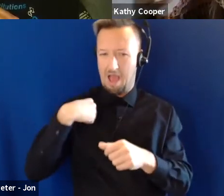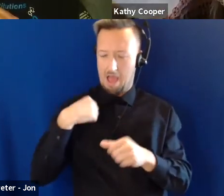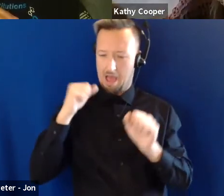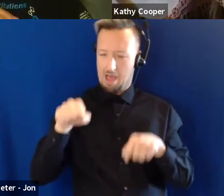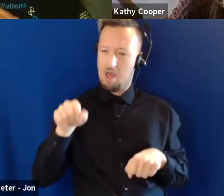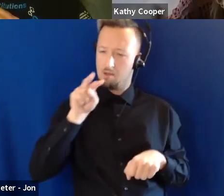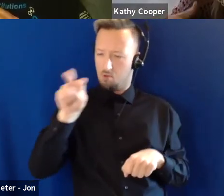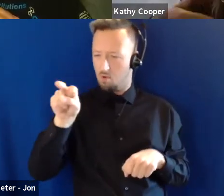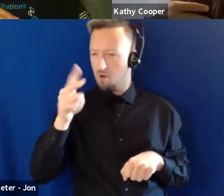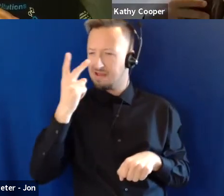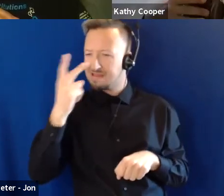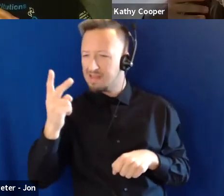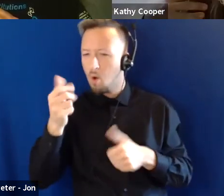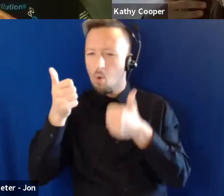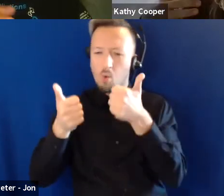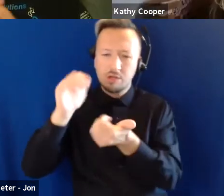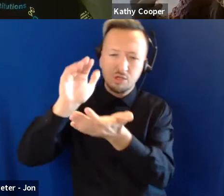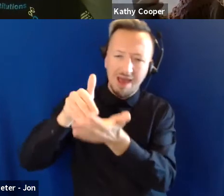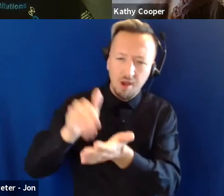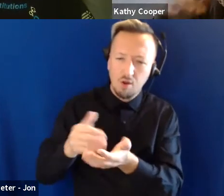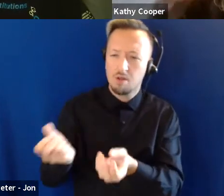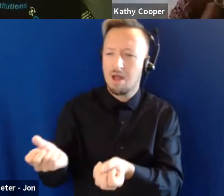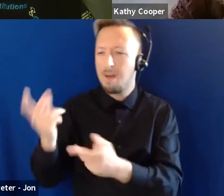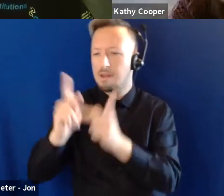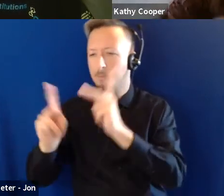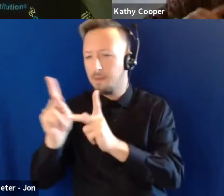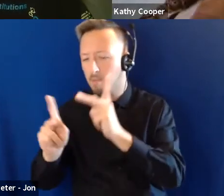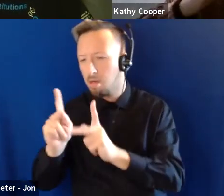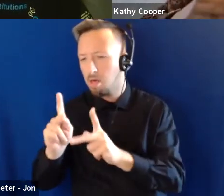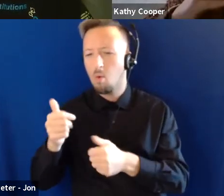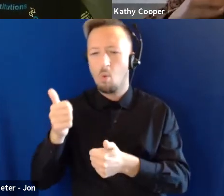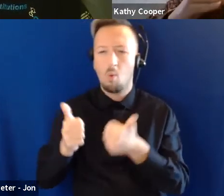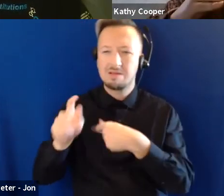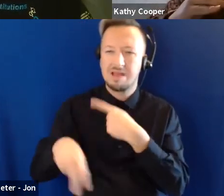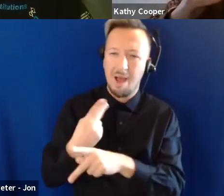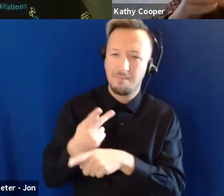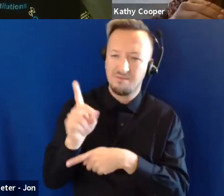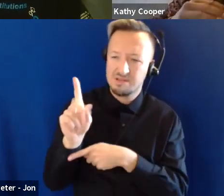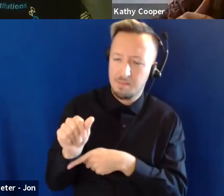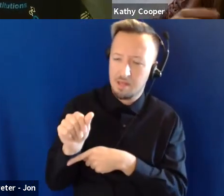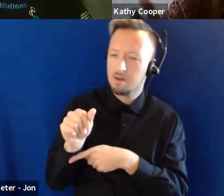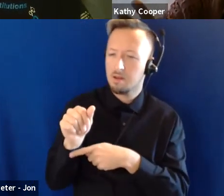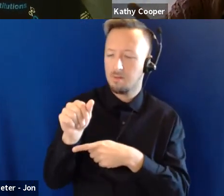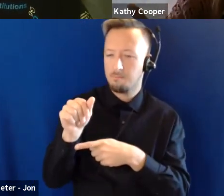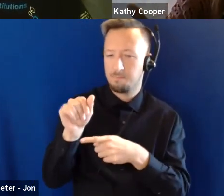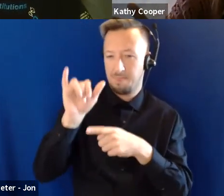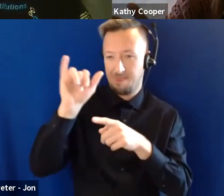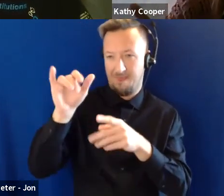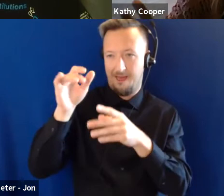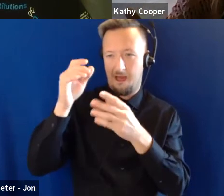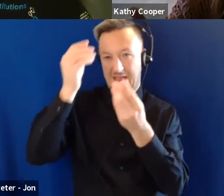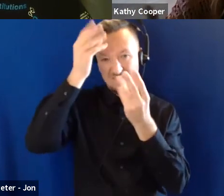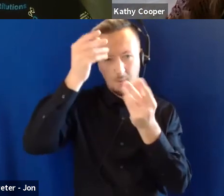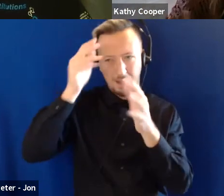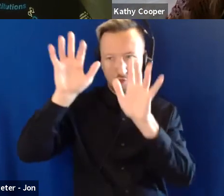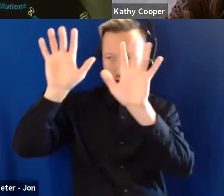how many people they're serving, and how many, what types of disabilities, just that data breakdown. It's kind of nice to see and